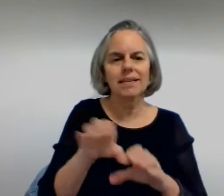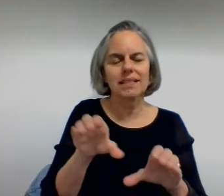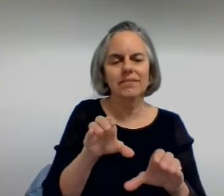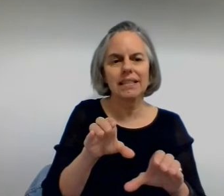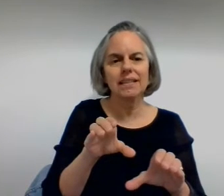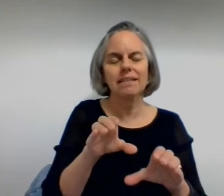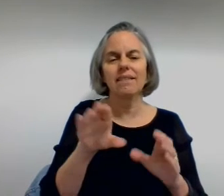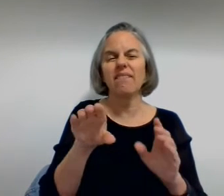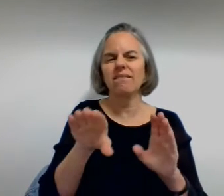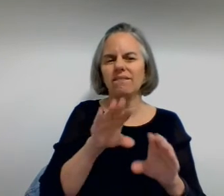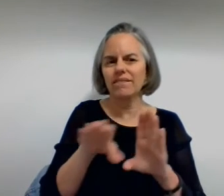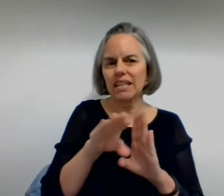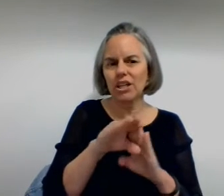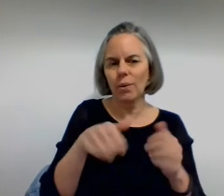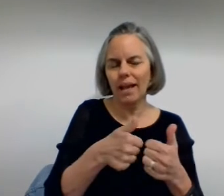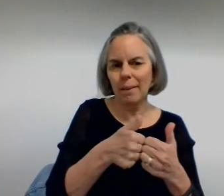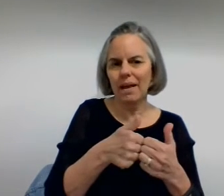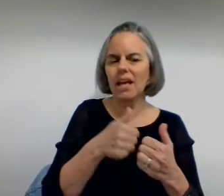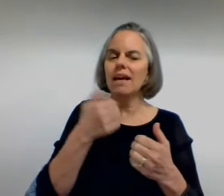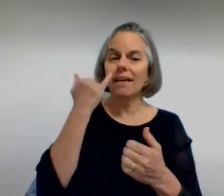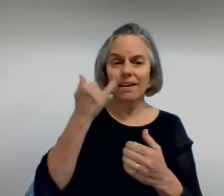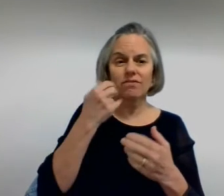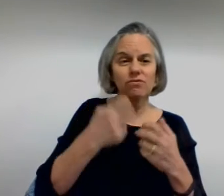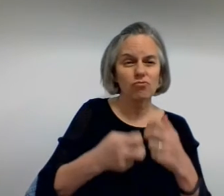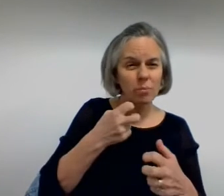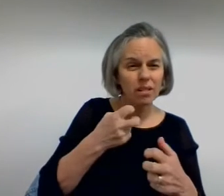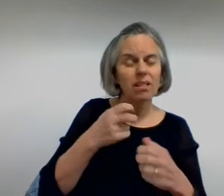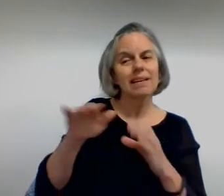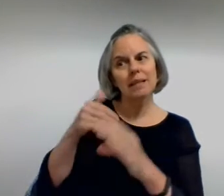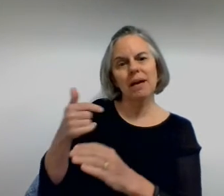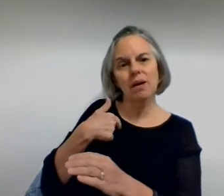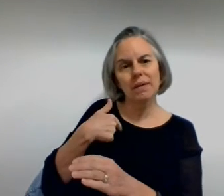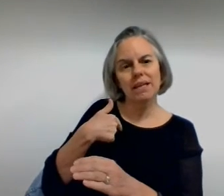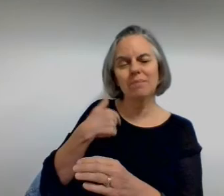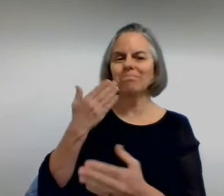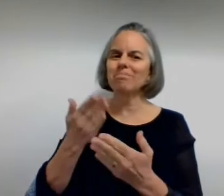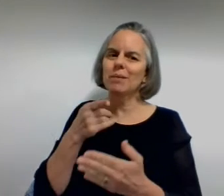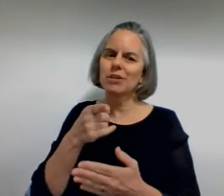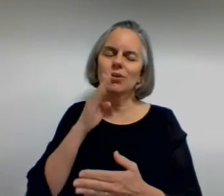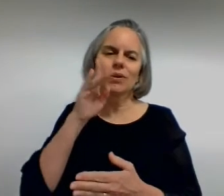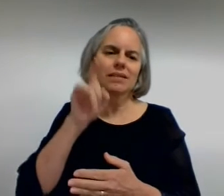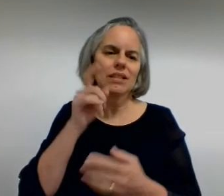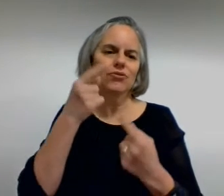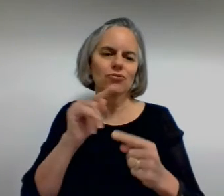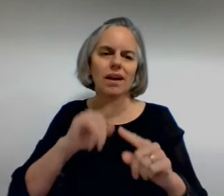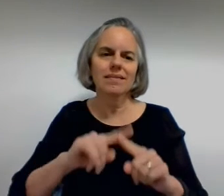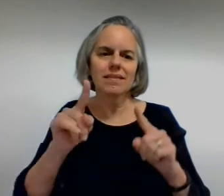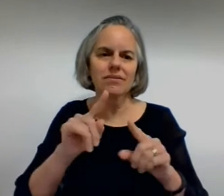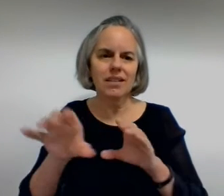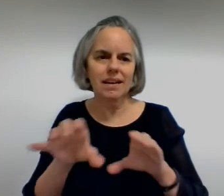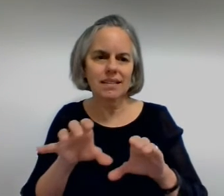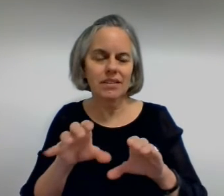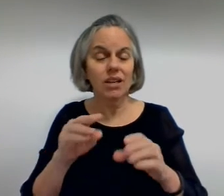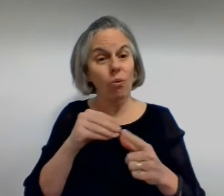trouble with it, email me and we'll see if we can do anything about it. But it might just be that you'll have to try a different activity, or if you have a